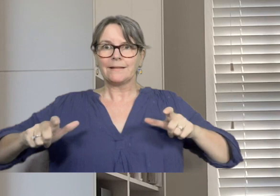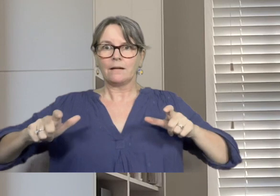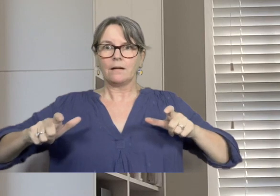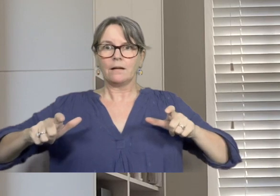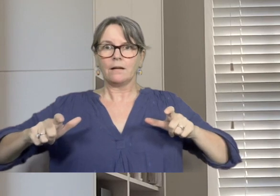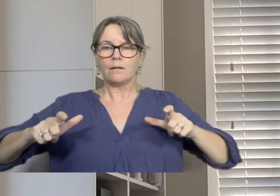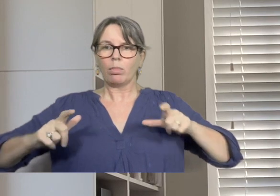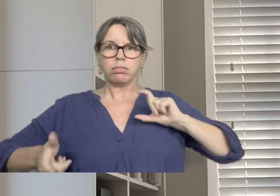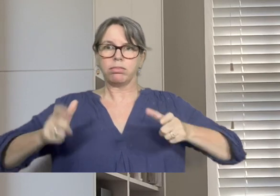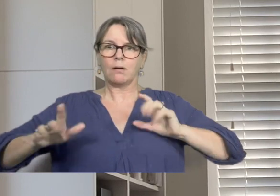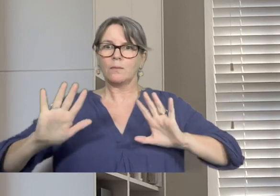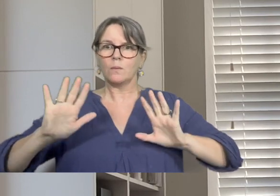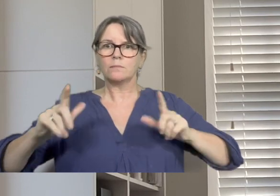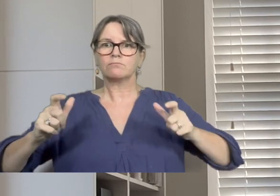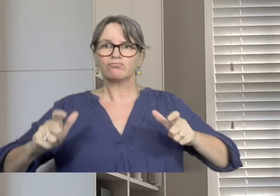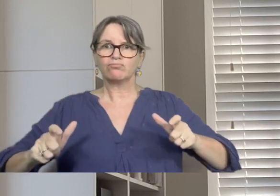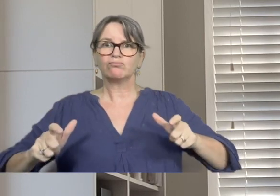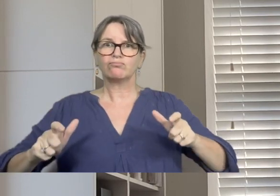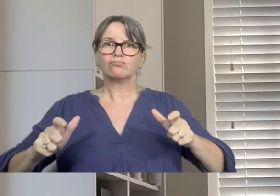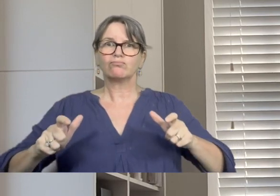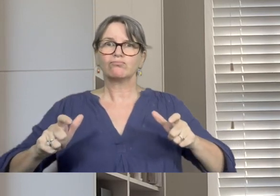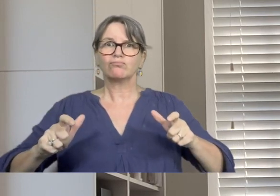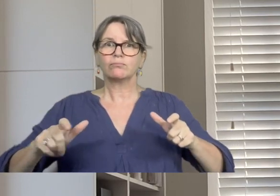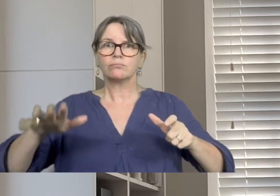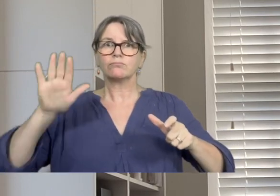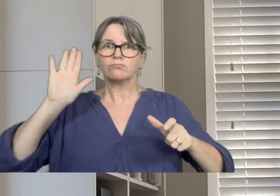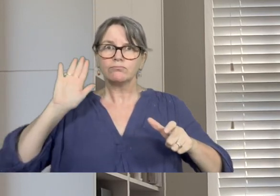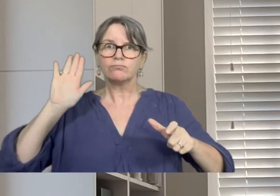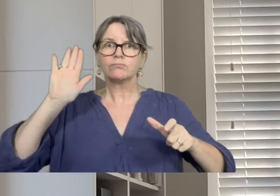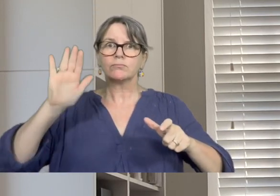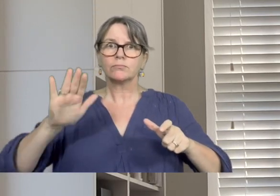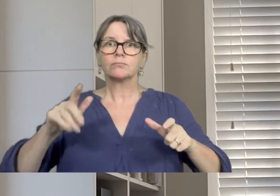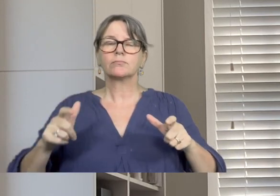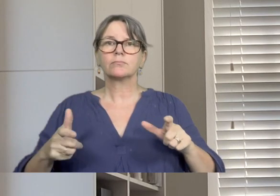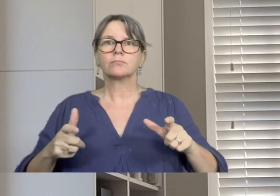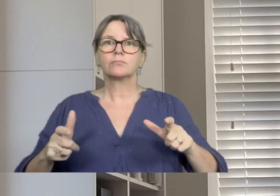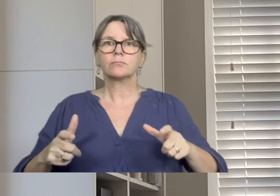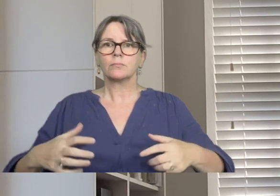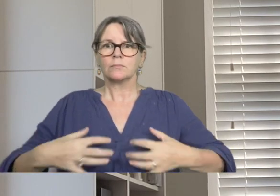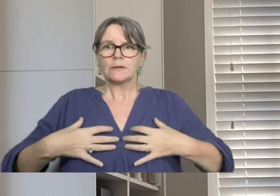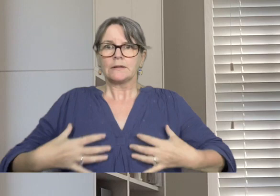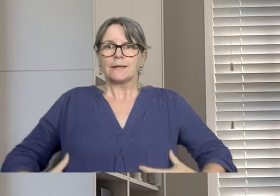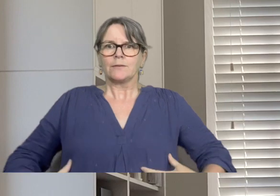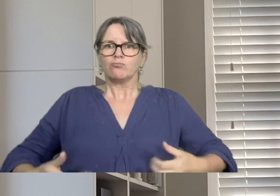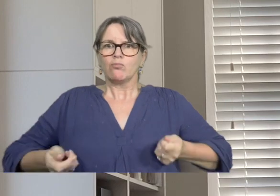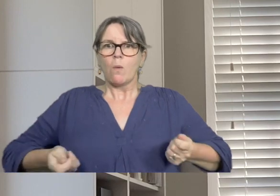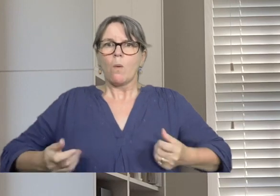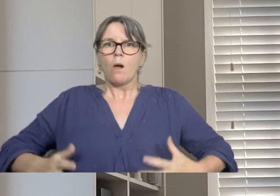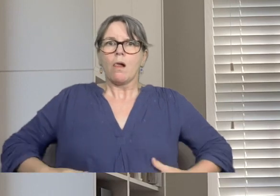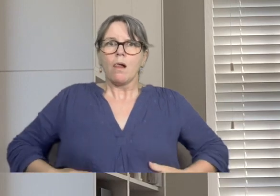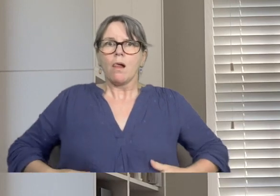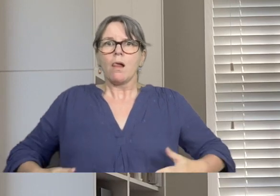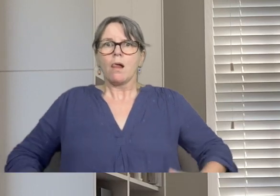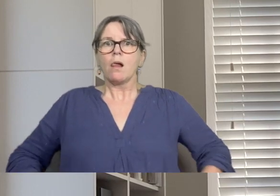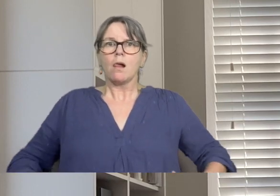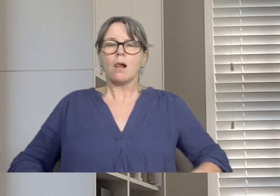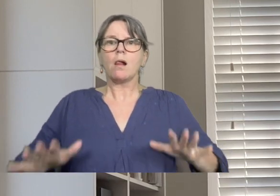So the aim is to keep everything else stable and keep an element of freedom in the moving. Then challenge